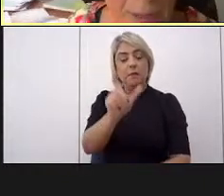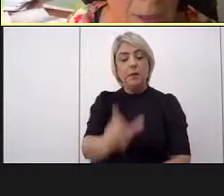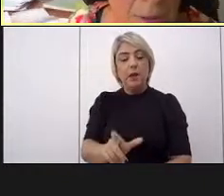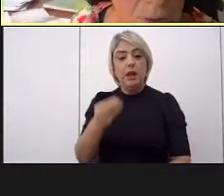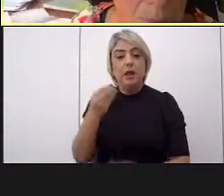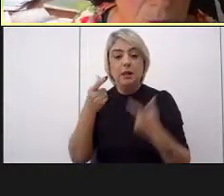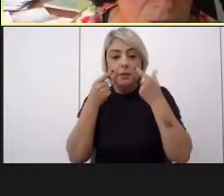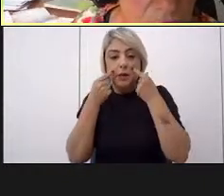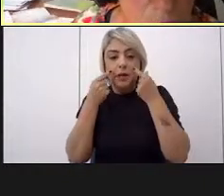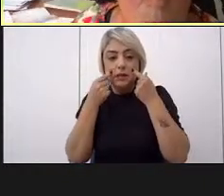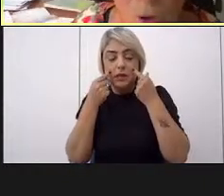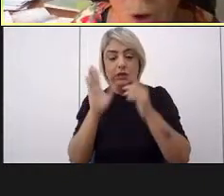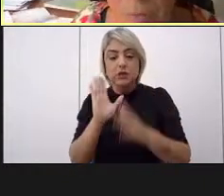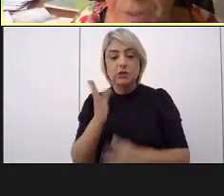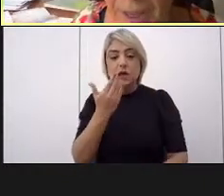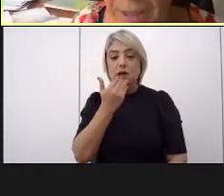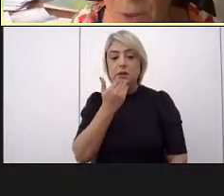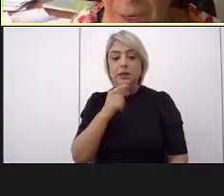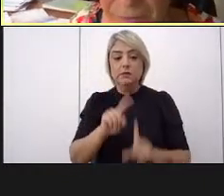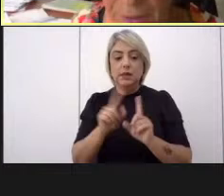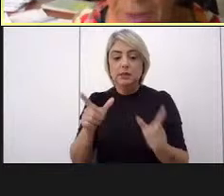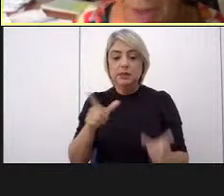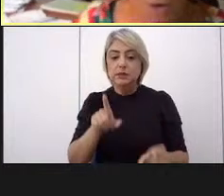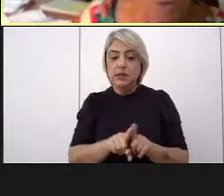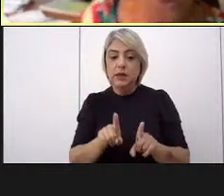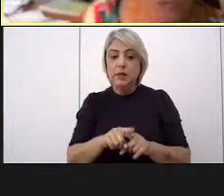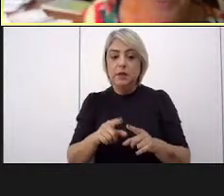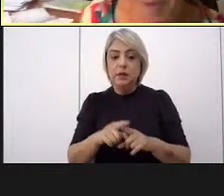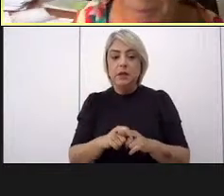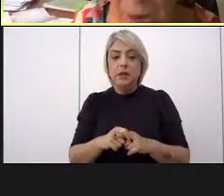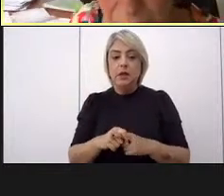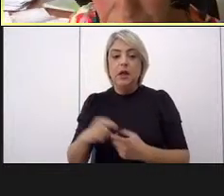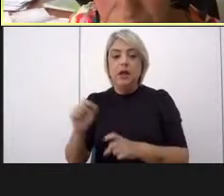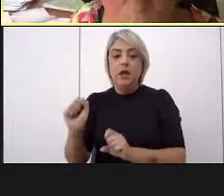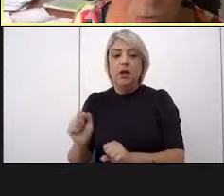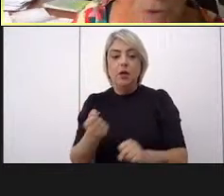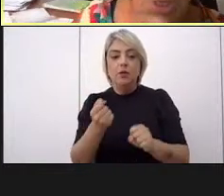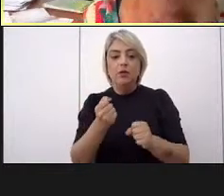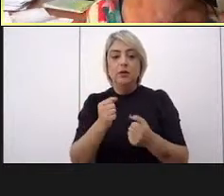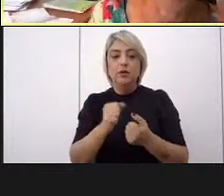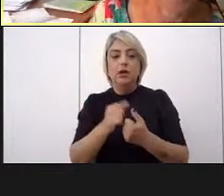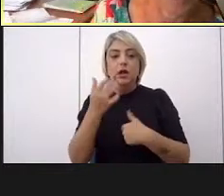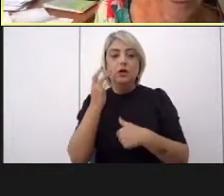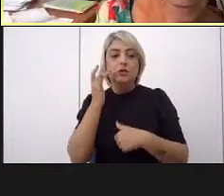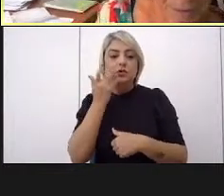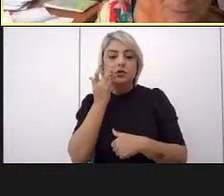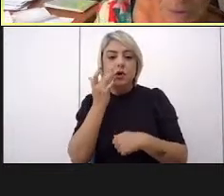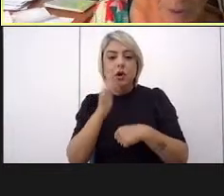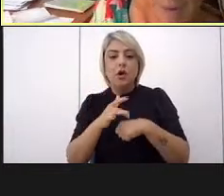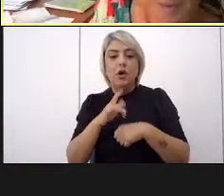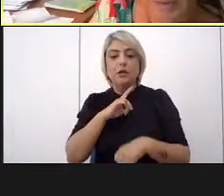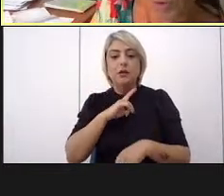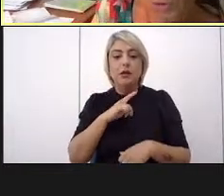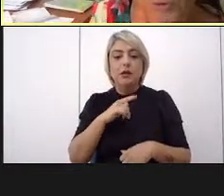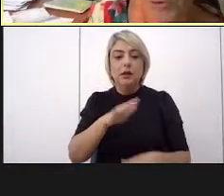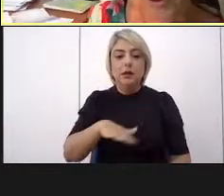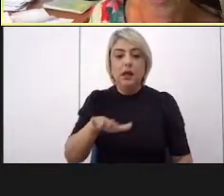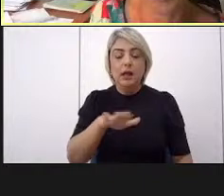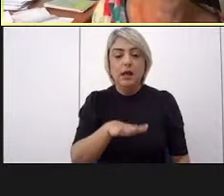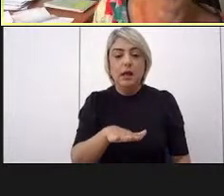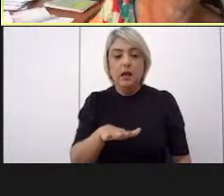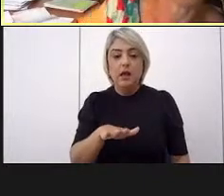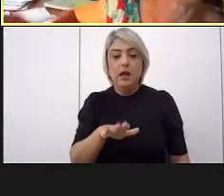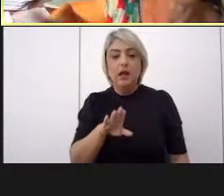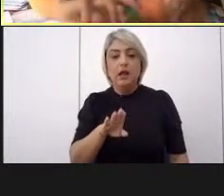have some sustainable golf there. You have all sorts of things, biofuels. You have all sorts